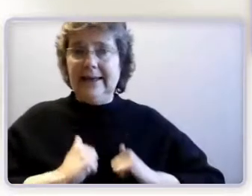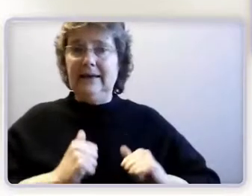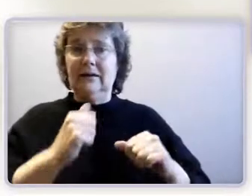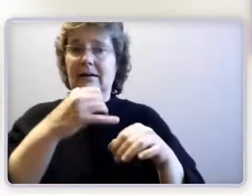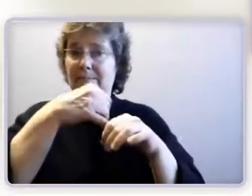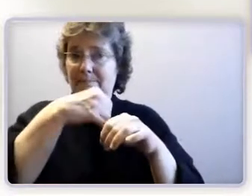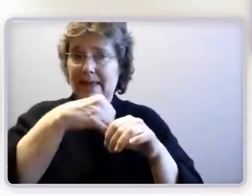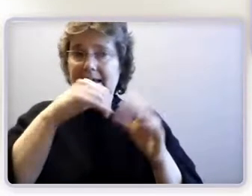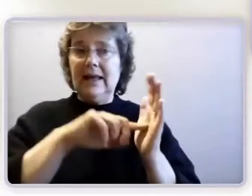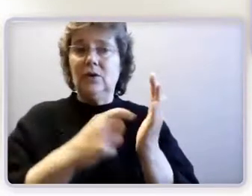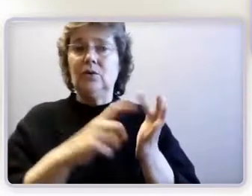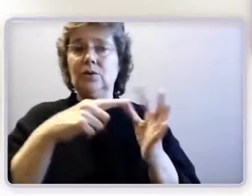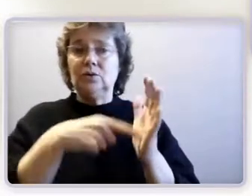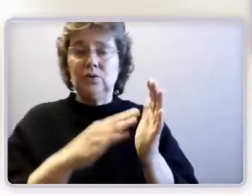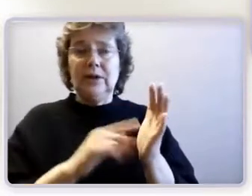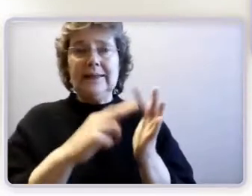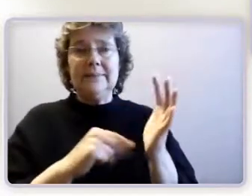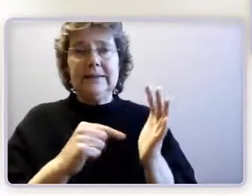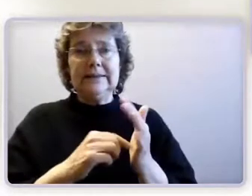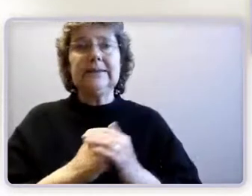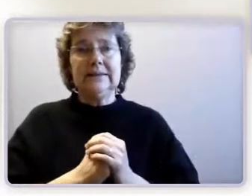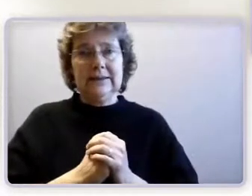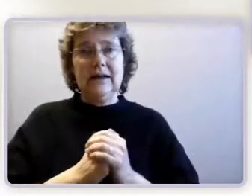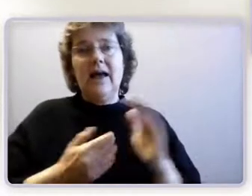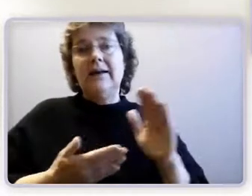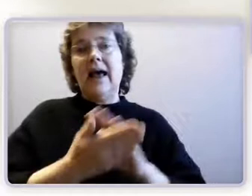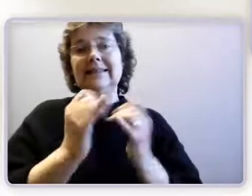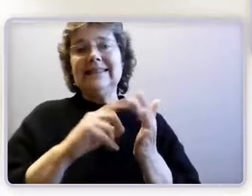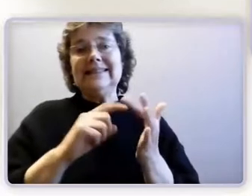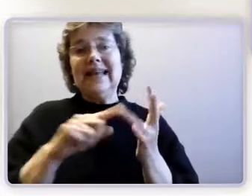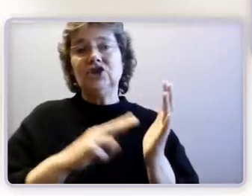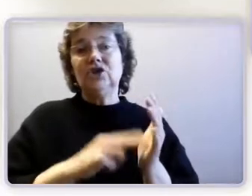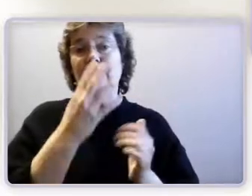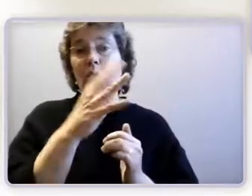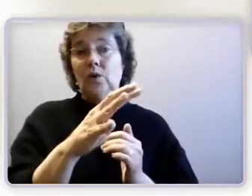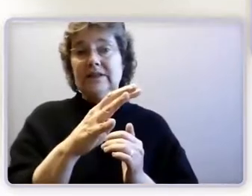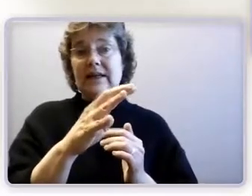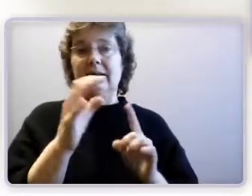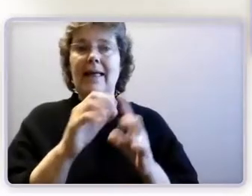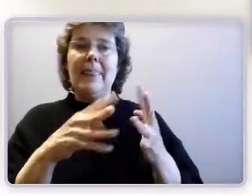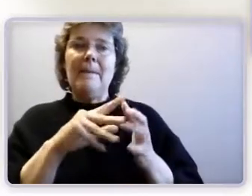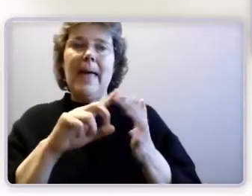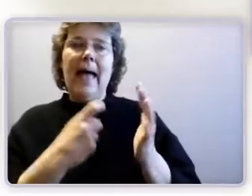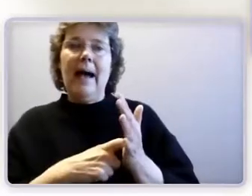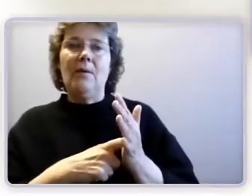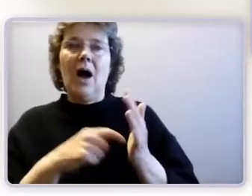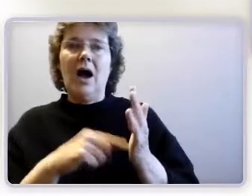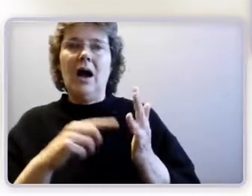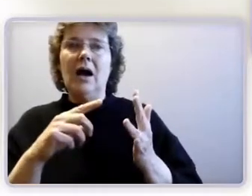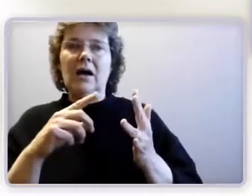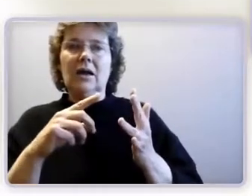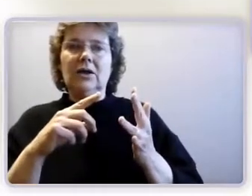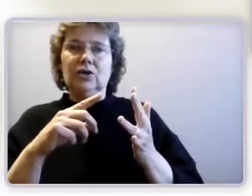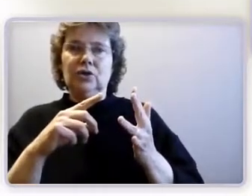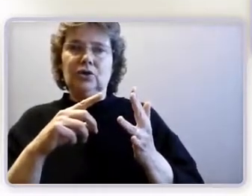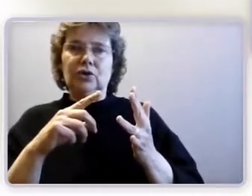specifically highlighted here under section 40, the power to bring and defend legal action, or legal proceedings on behalf